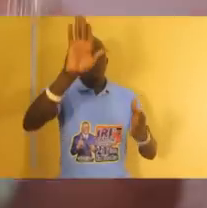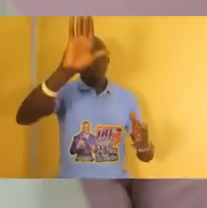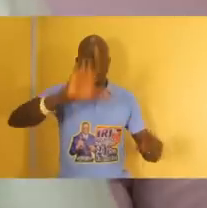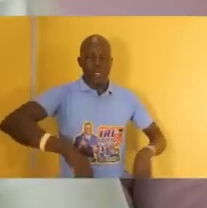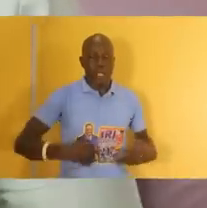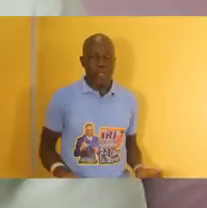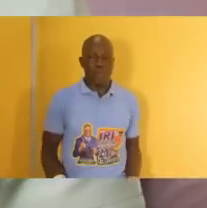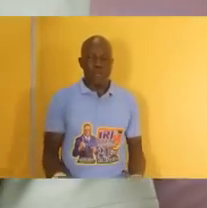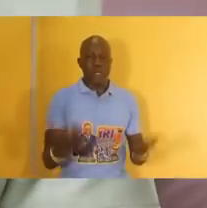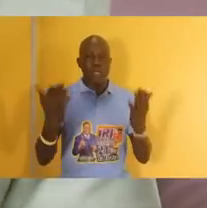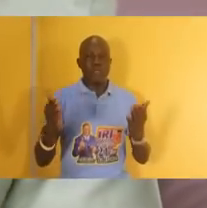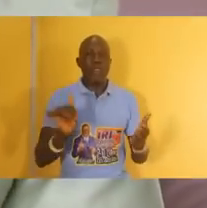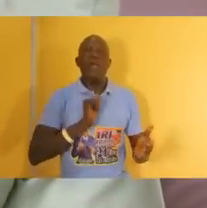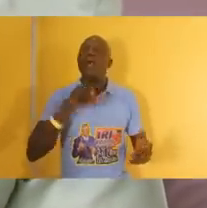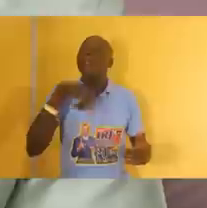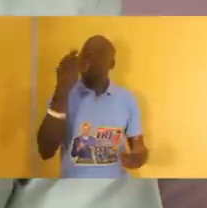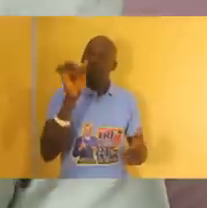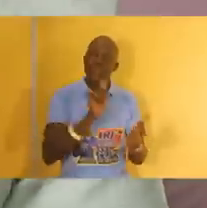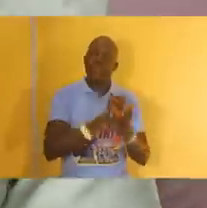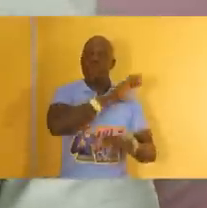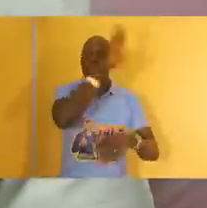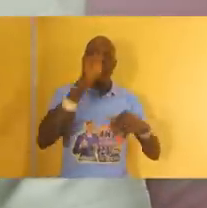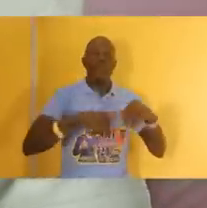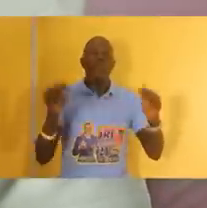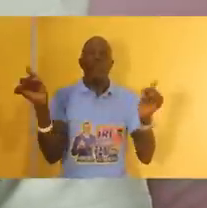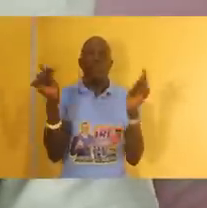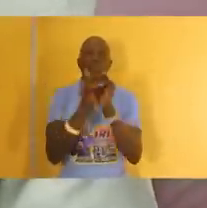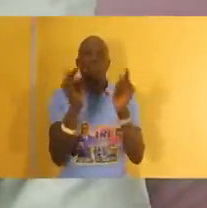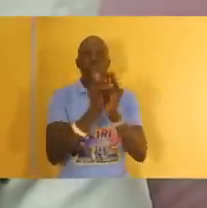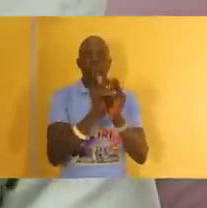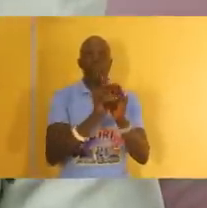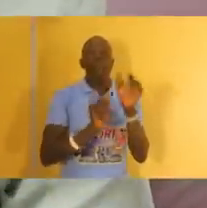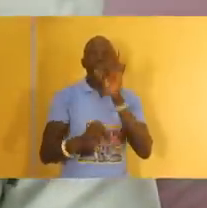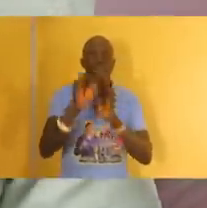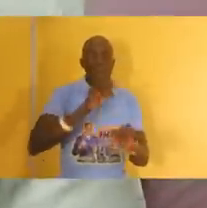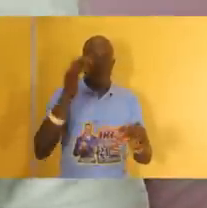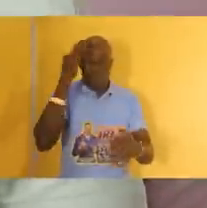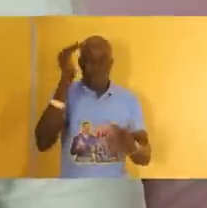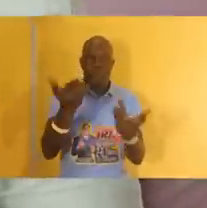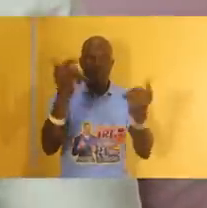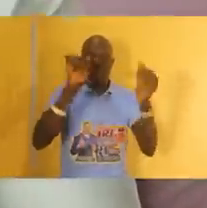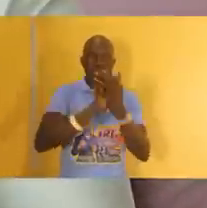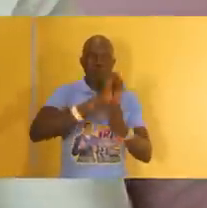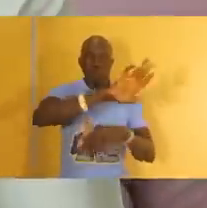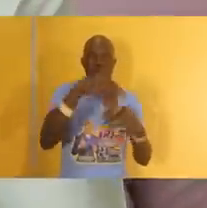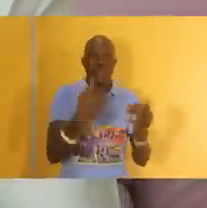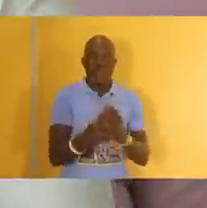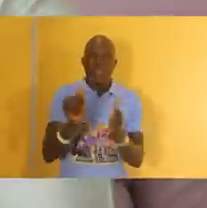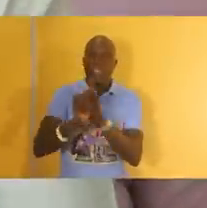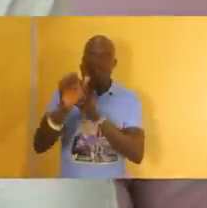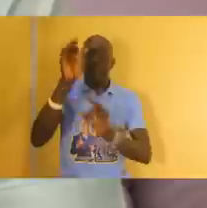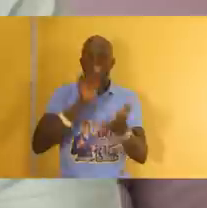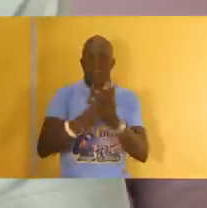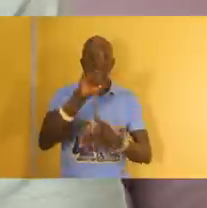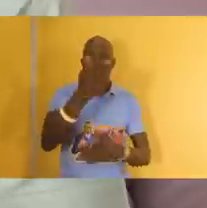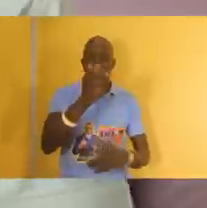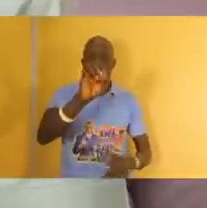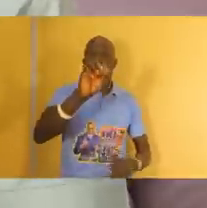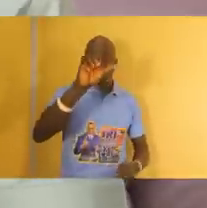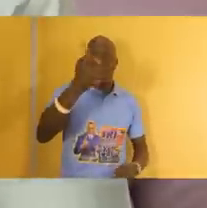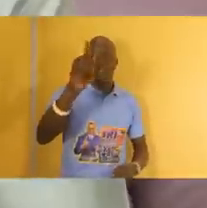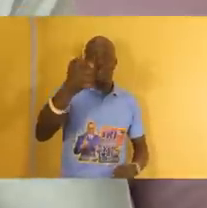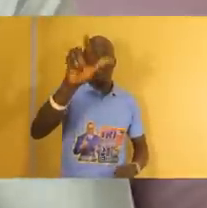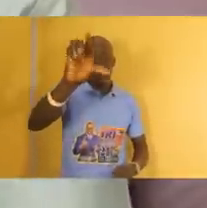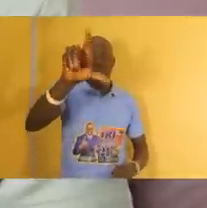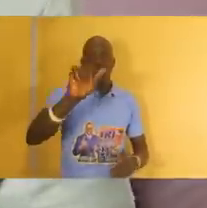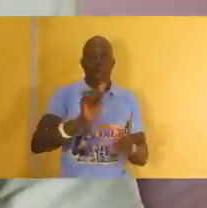adide. Amen! Loru ko jesu, to ba mbo ne kam. I've told you we are coming to the camp. To ba mbo ne kam. You know you are coming to the camp. To ba ti ni Google map. Once you have your Google map.